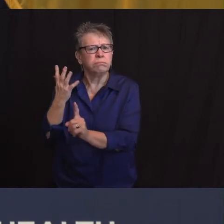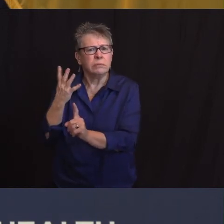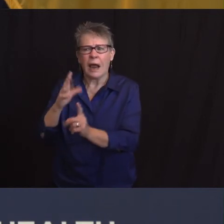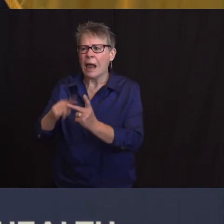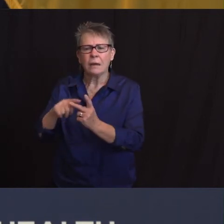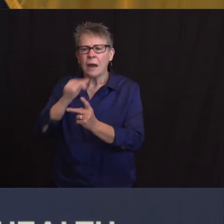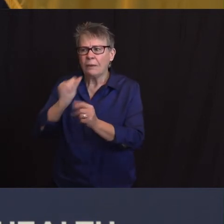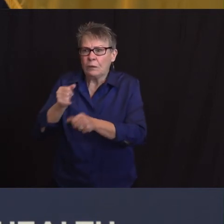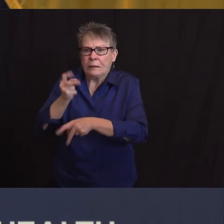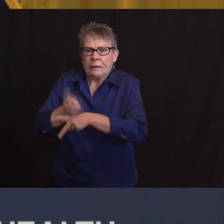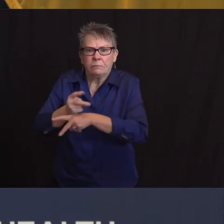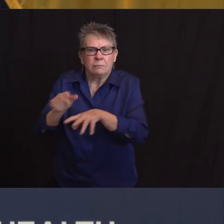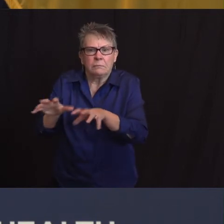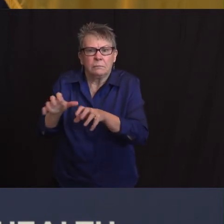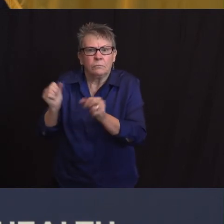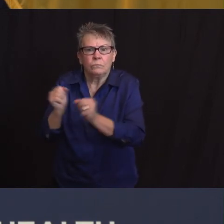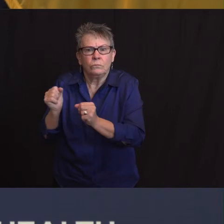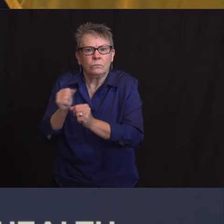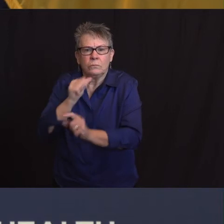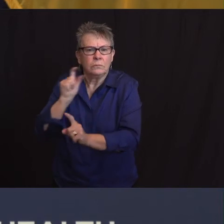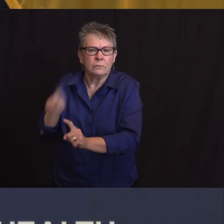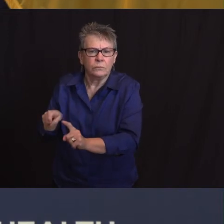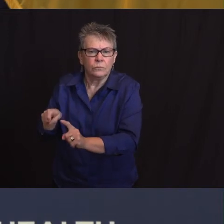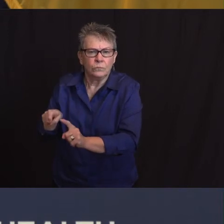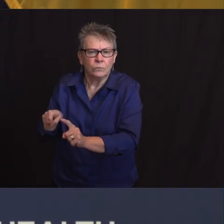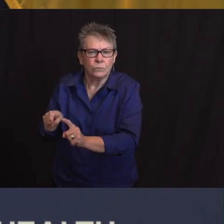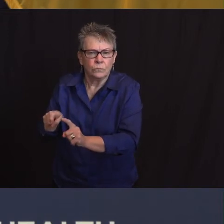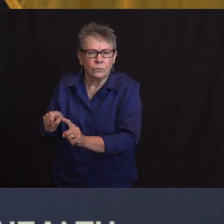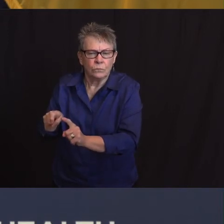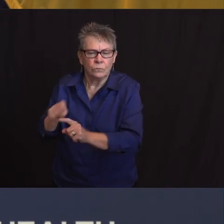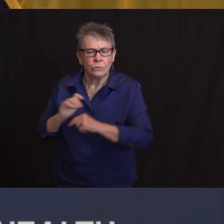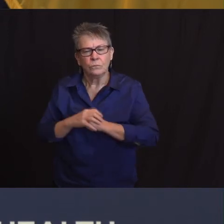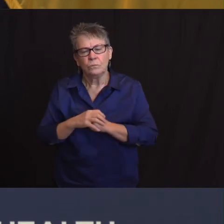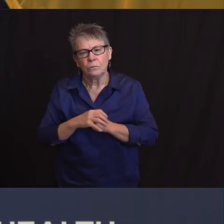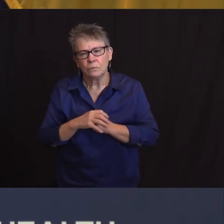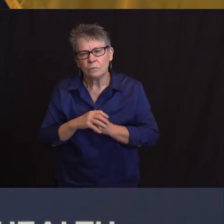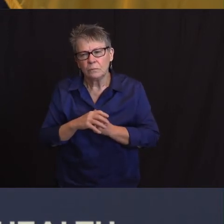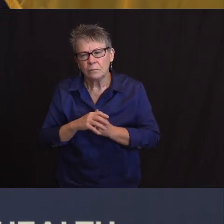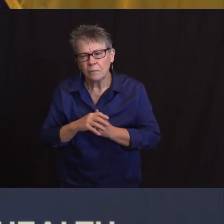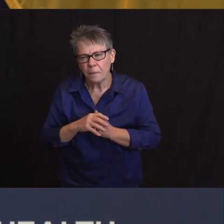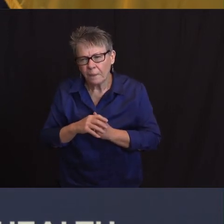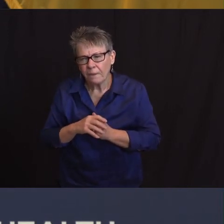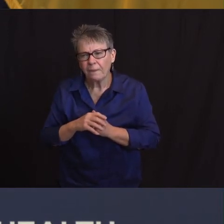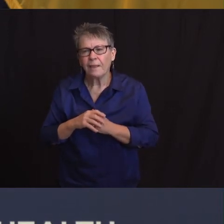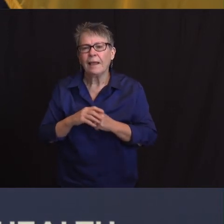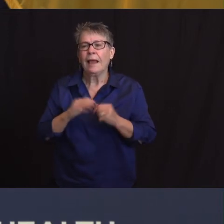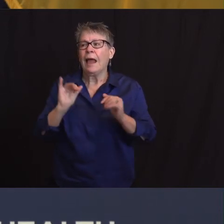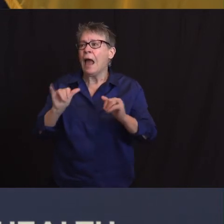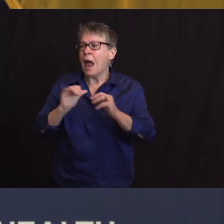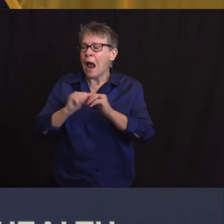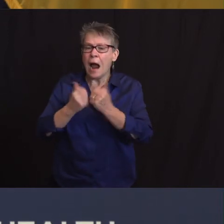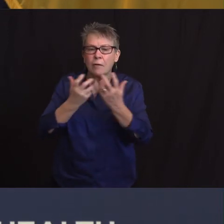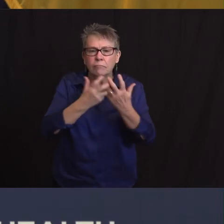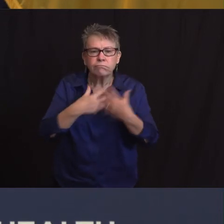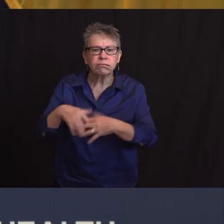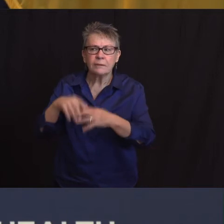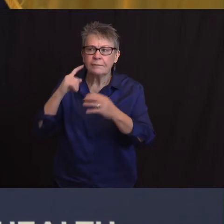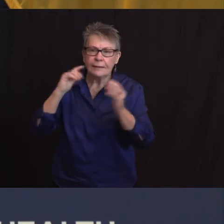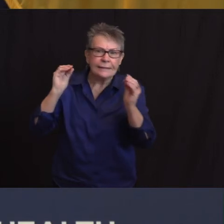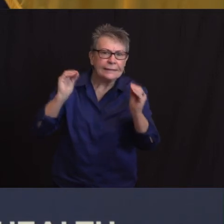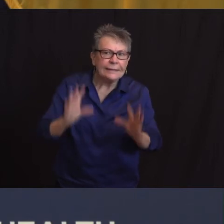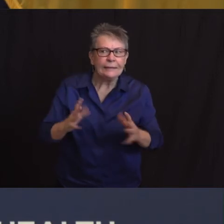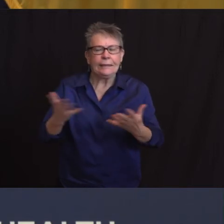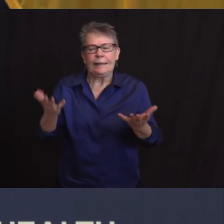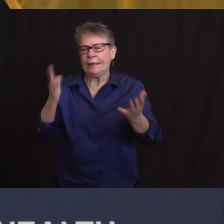efficacy, the professionals. Nothing new on educators, although as I've said. I view them